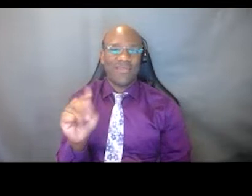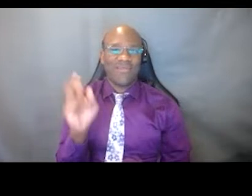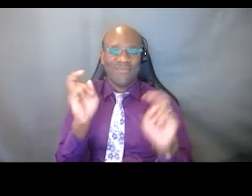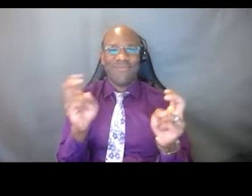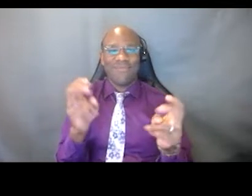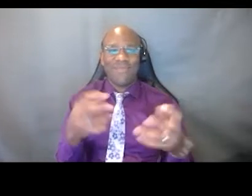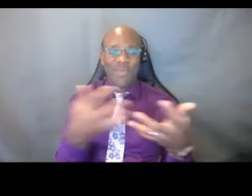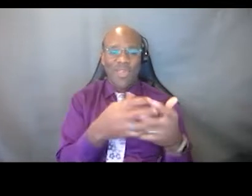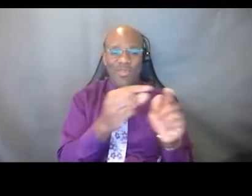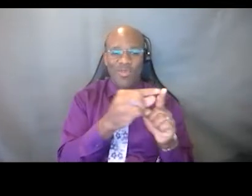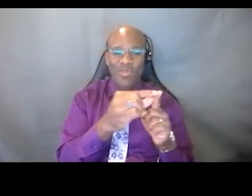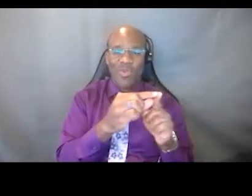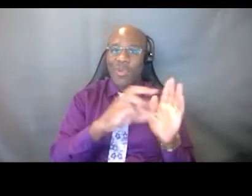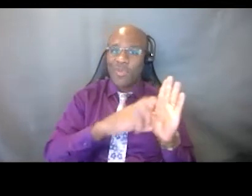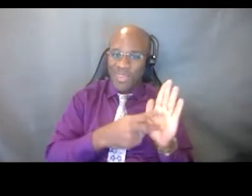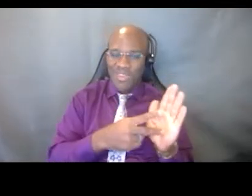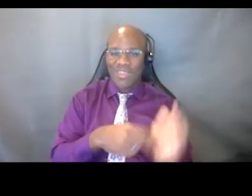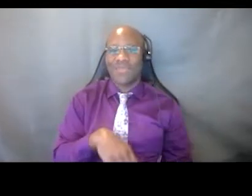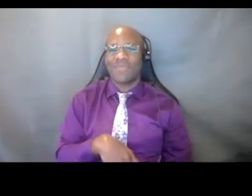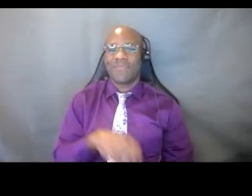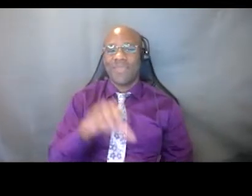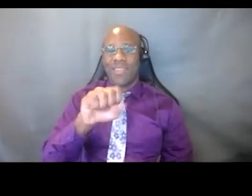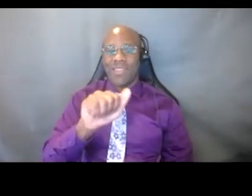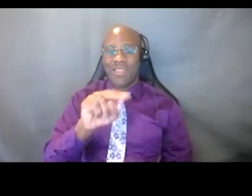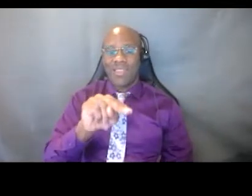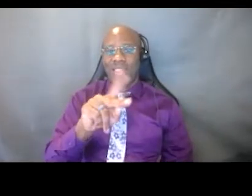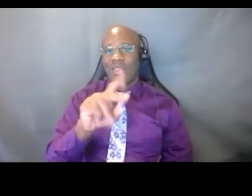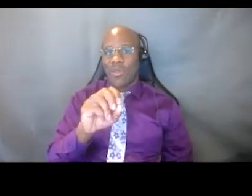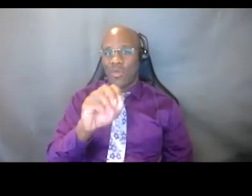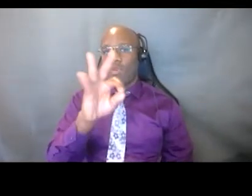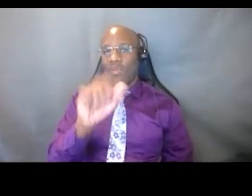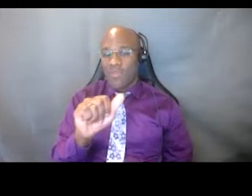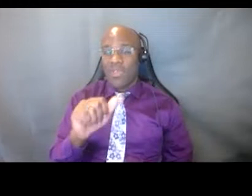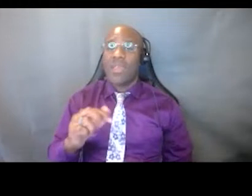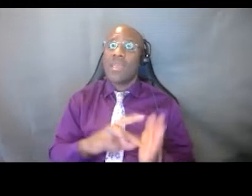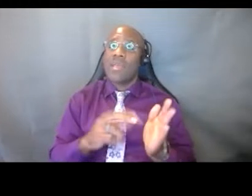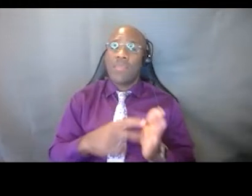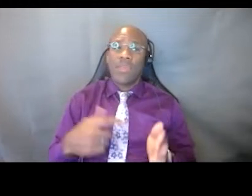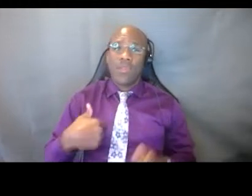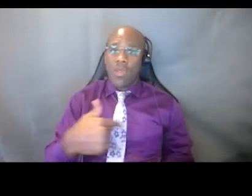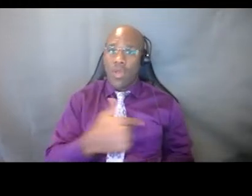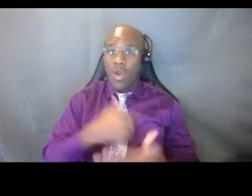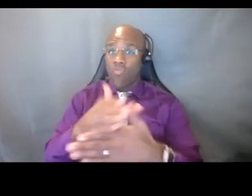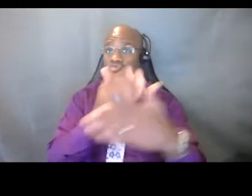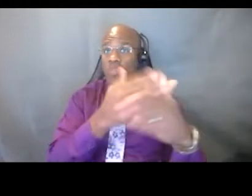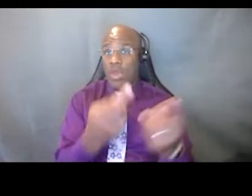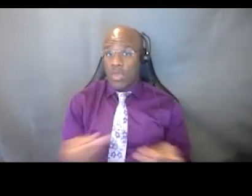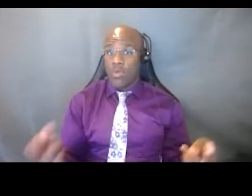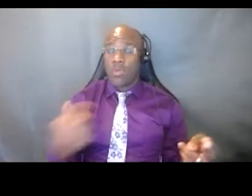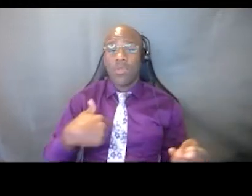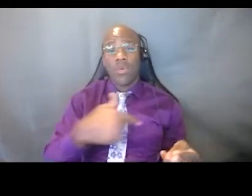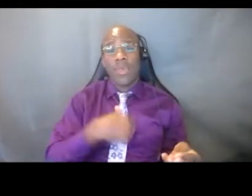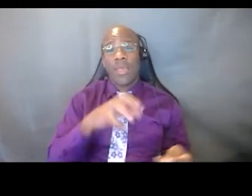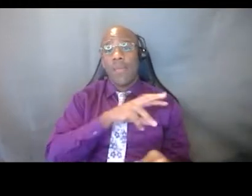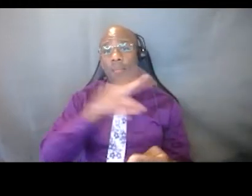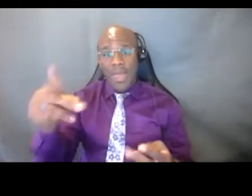and that all of the information and the resources that we share are about going and giving back to our community. So we were